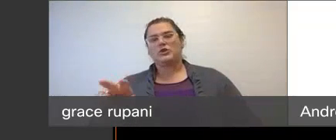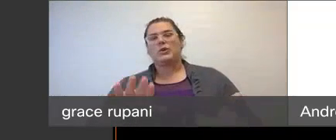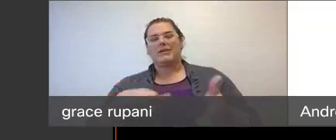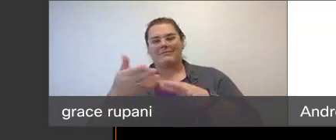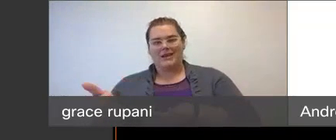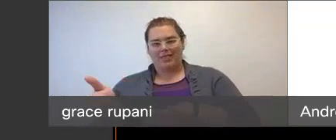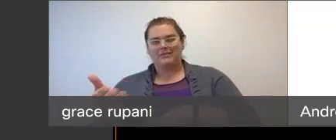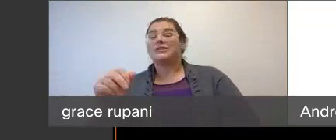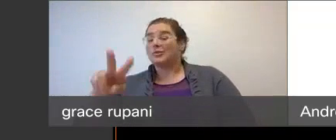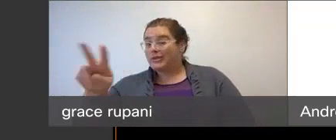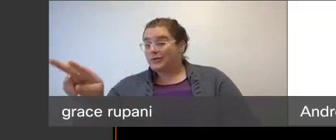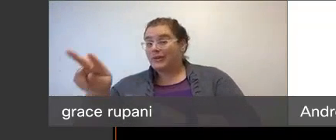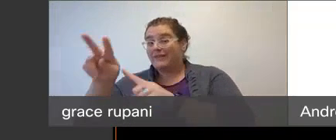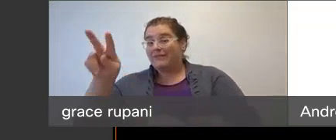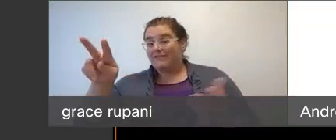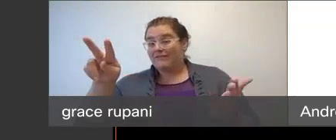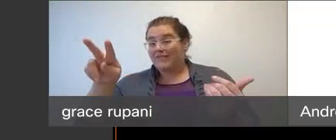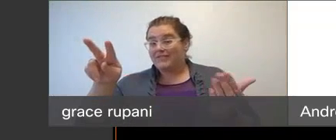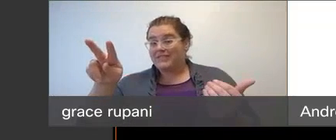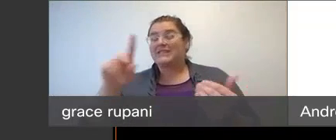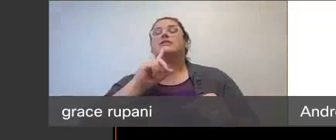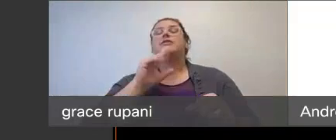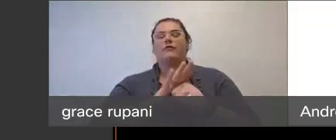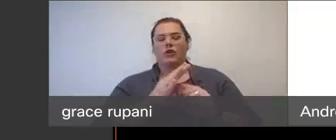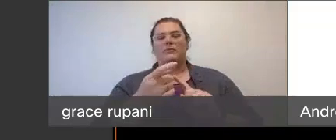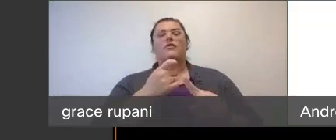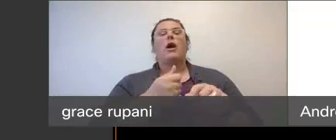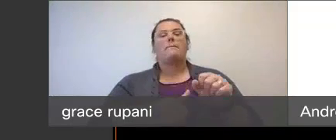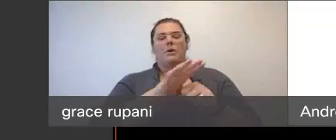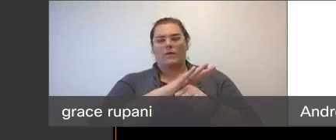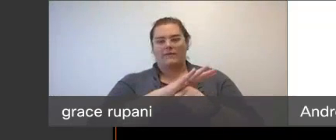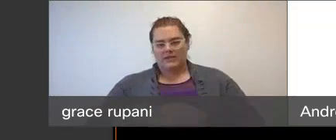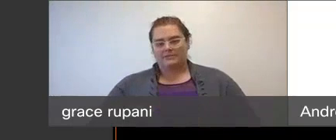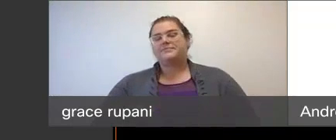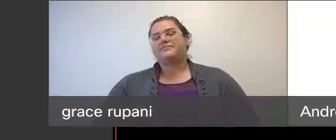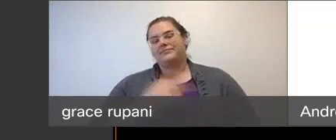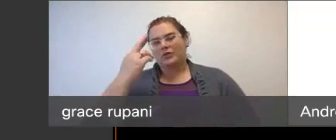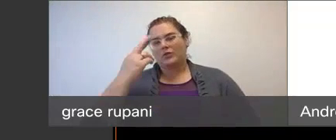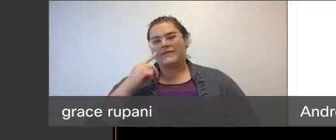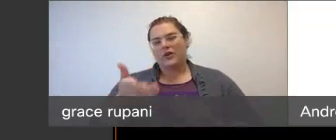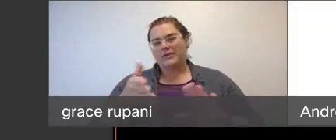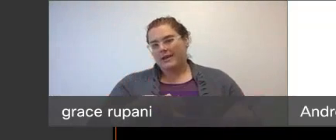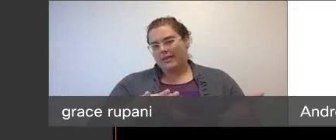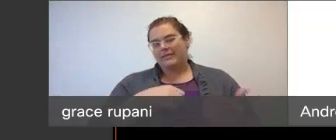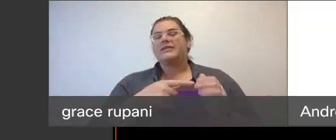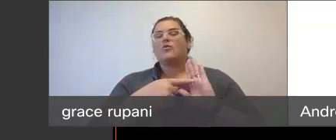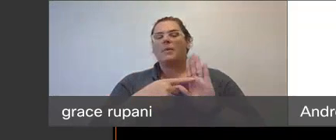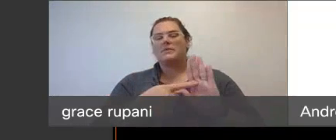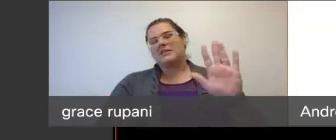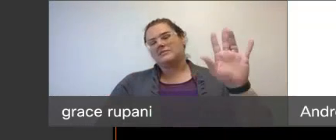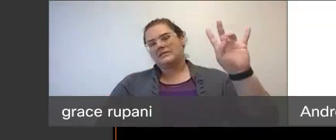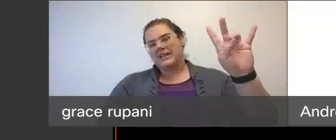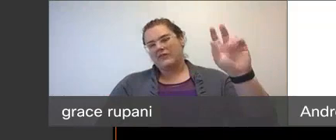of which have been confirmed as COVID-related deaths, which represents about